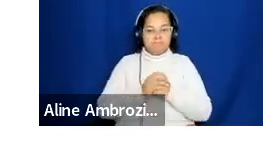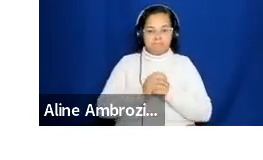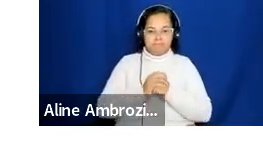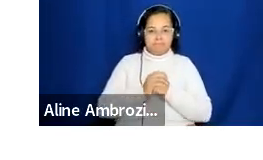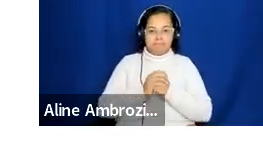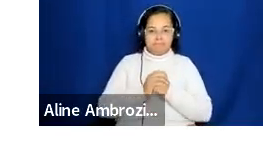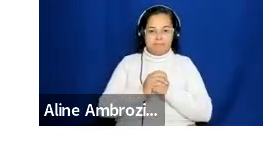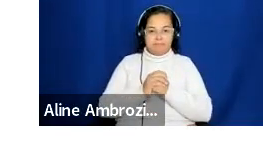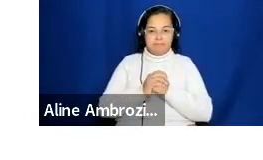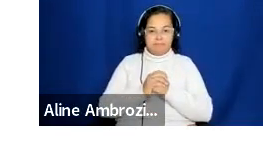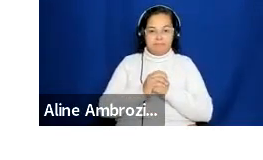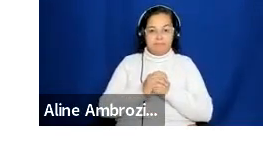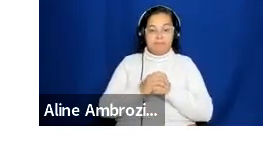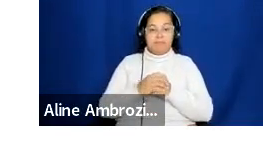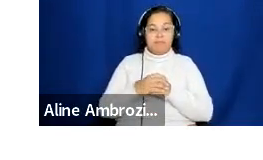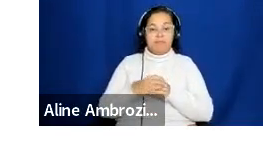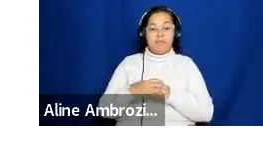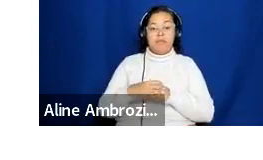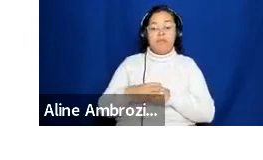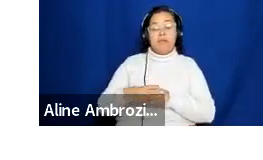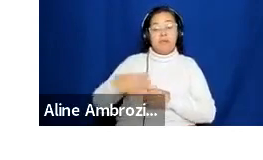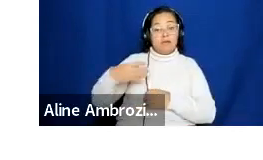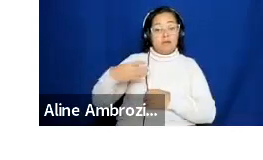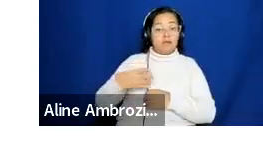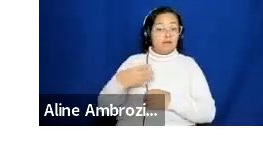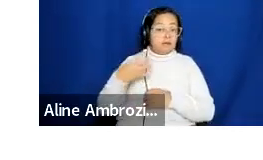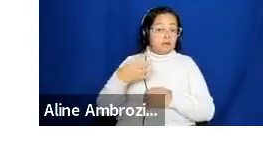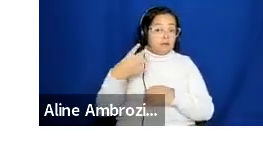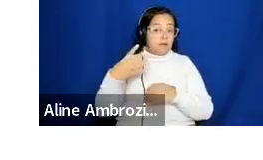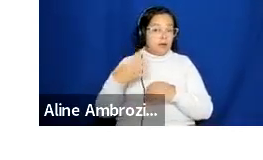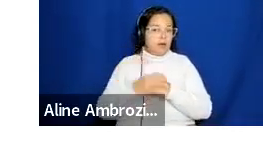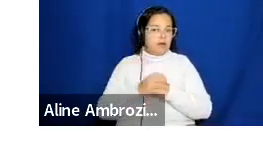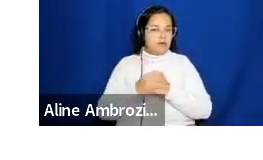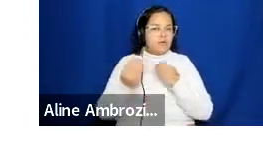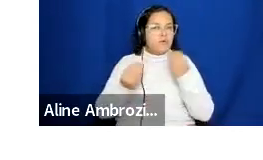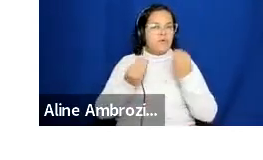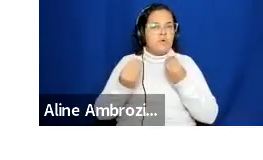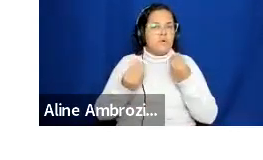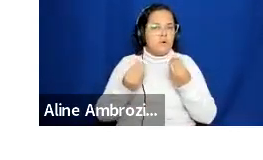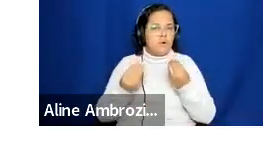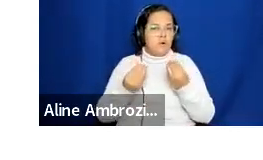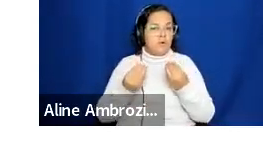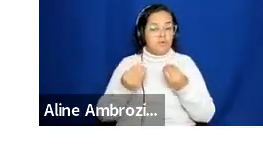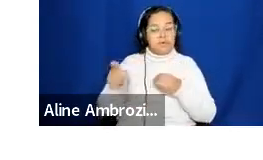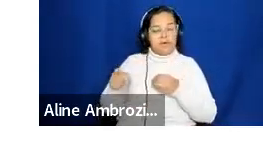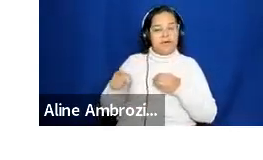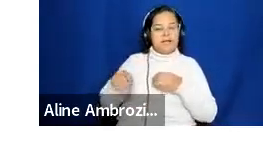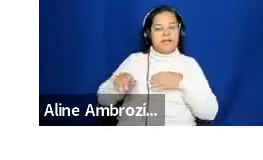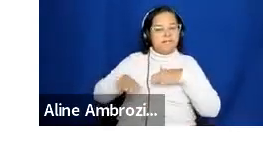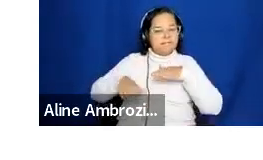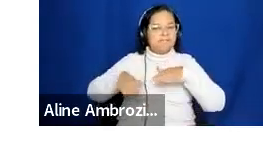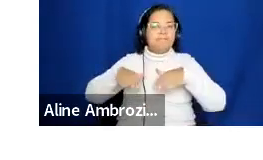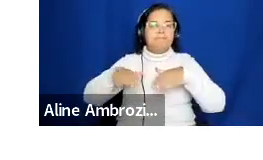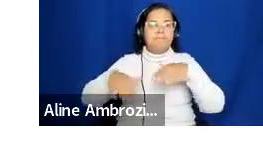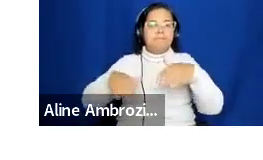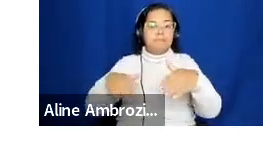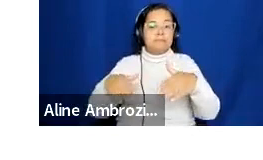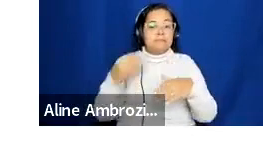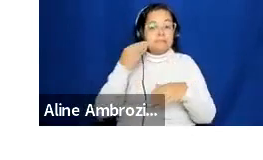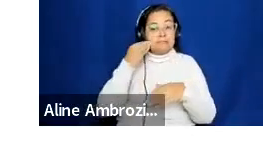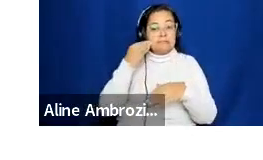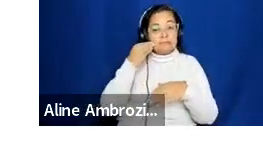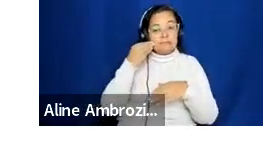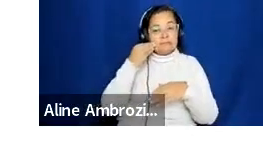Fourthly, what concrete steps did Vygotsky take in beginning to elaborate his psychological